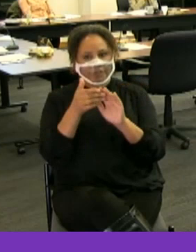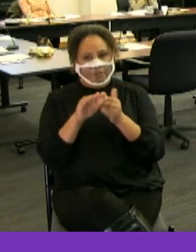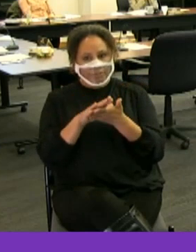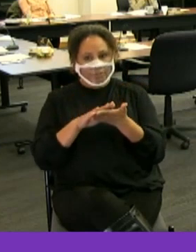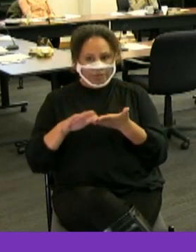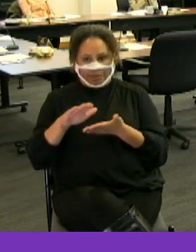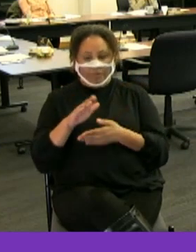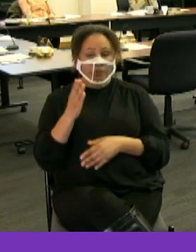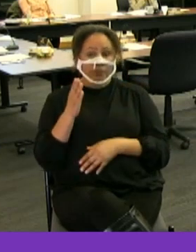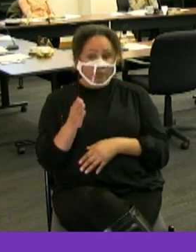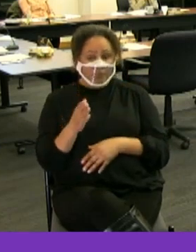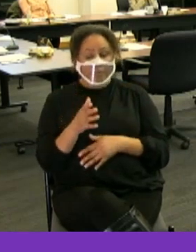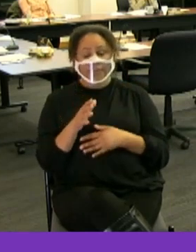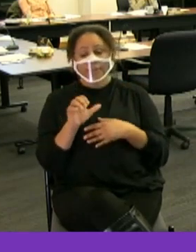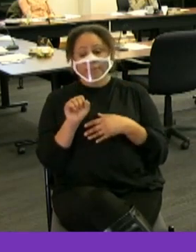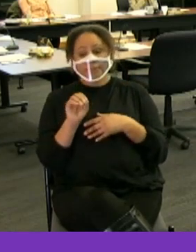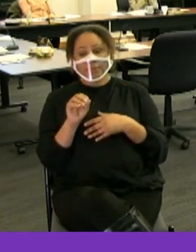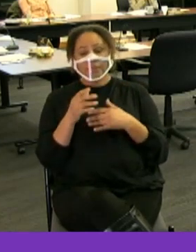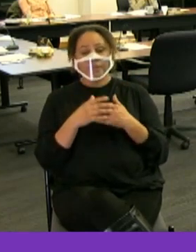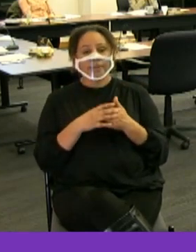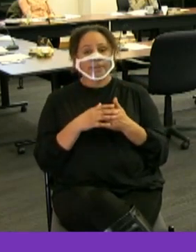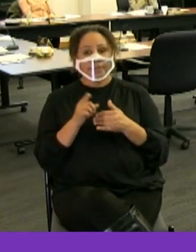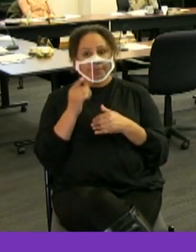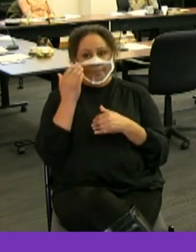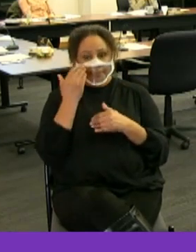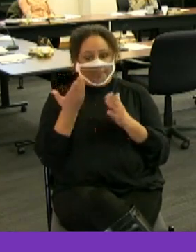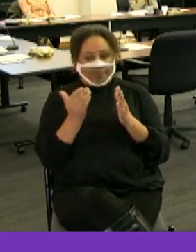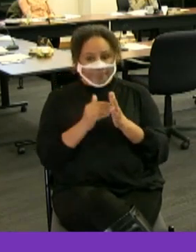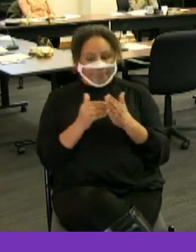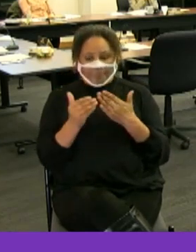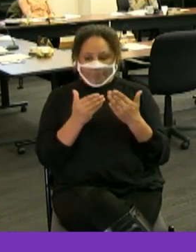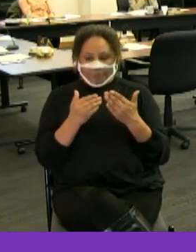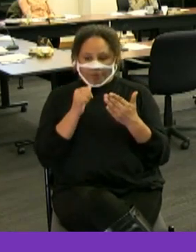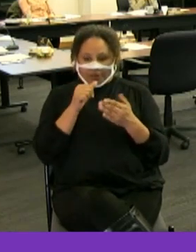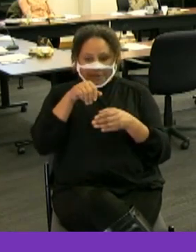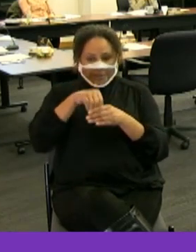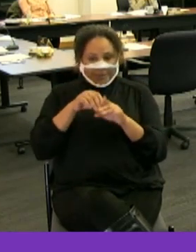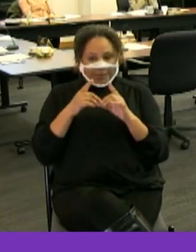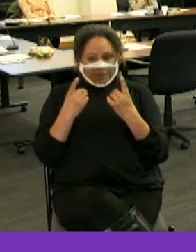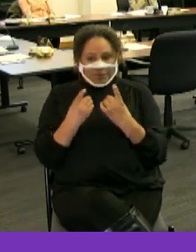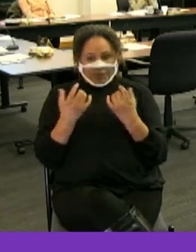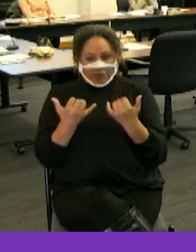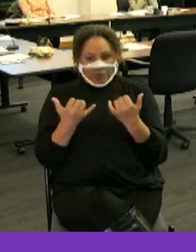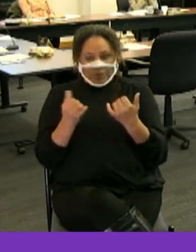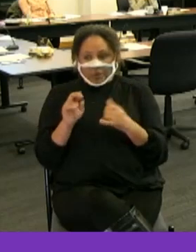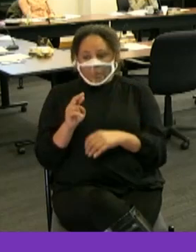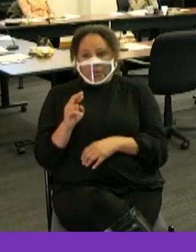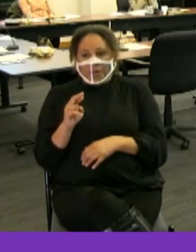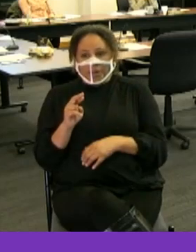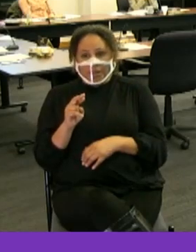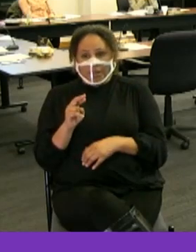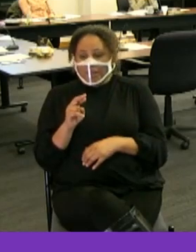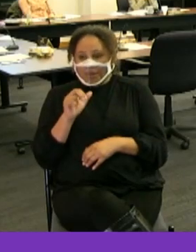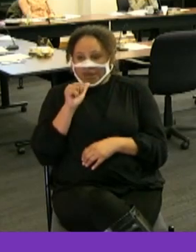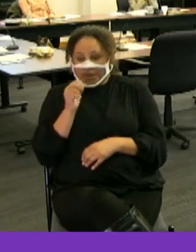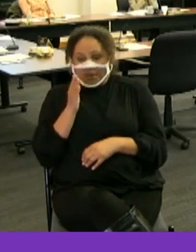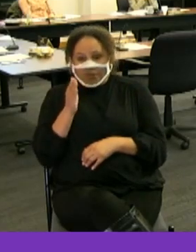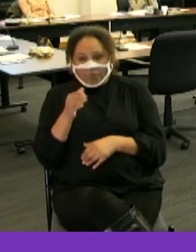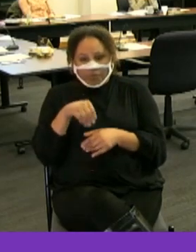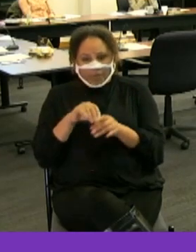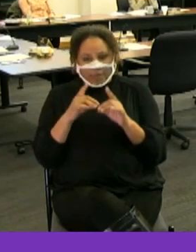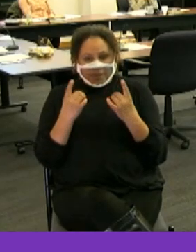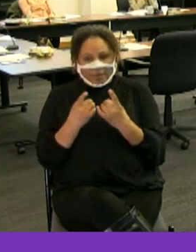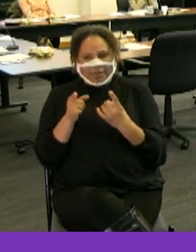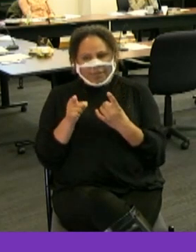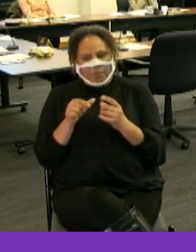community colleges. And so, again, even though we're not in district anymore or won't be, he'll be a wonderful advocate for that. And I